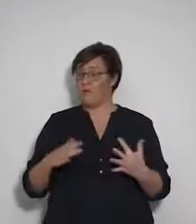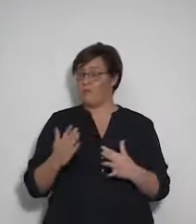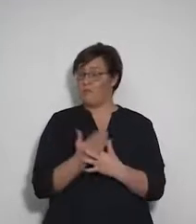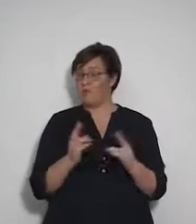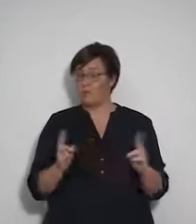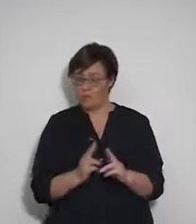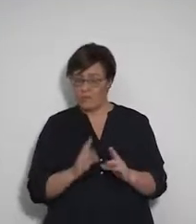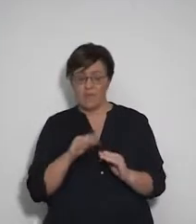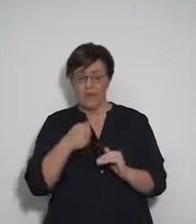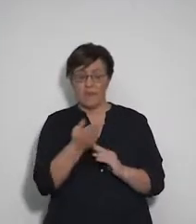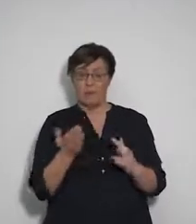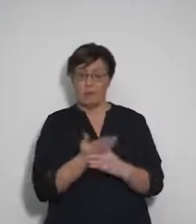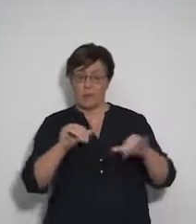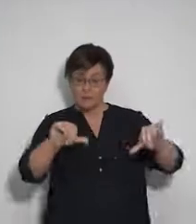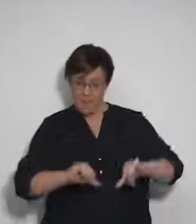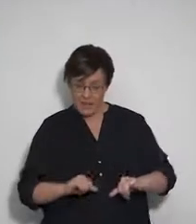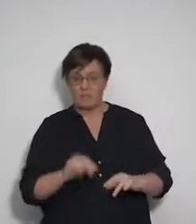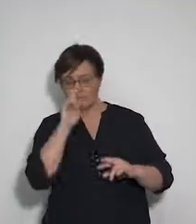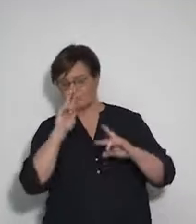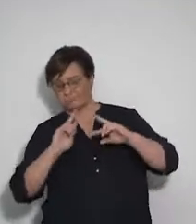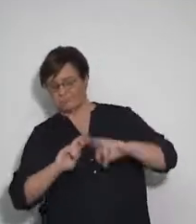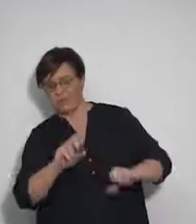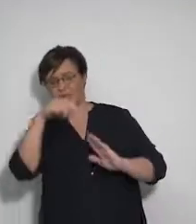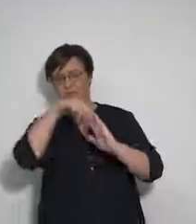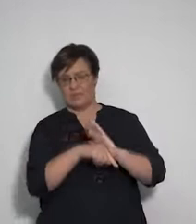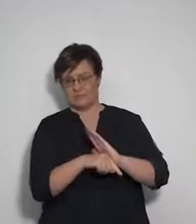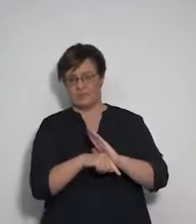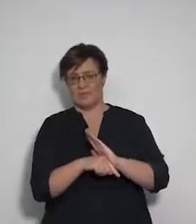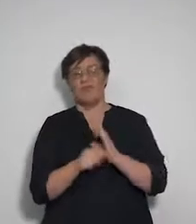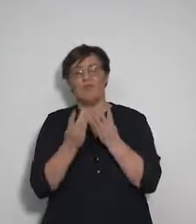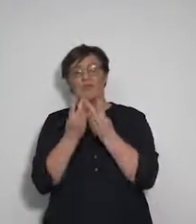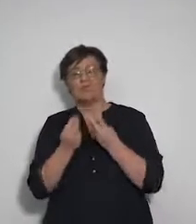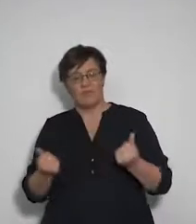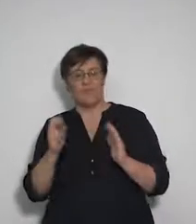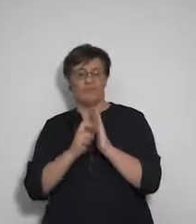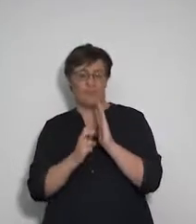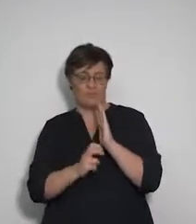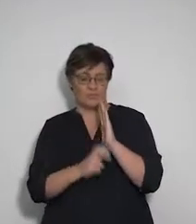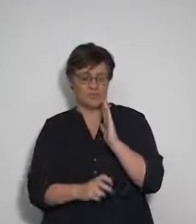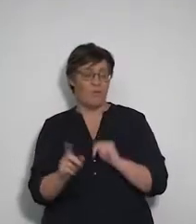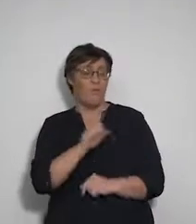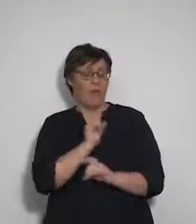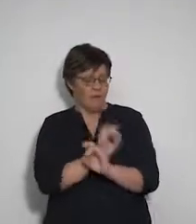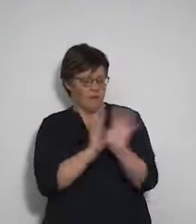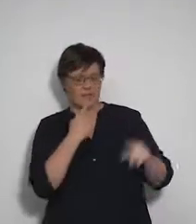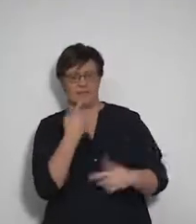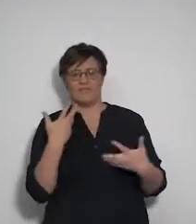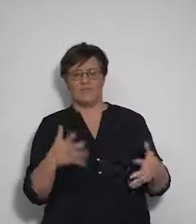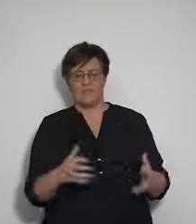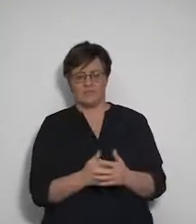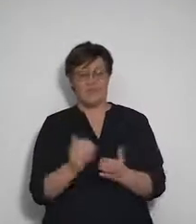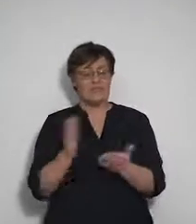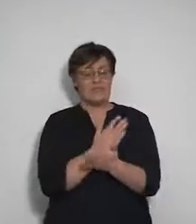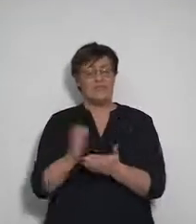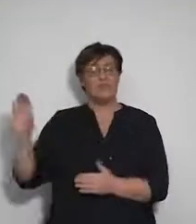for now, but after the break, we'll look more into detail into the solubility rules, because we've said clearly that there are some